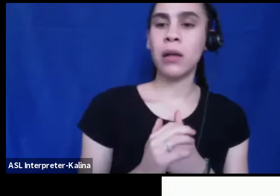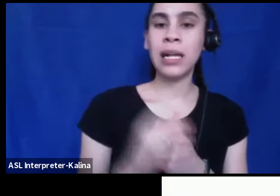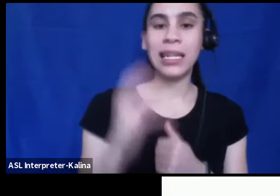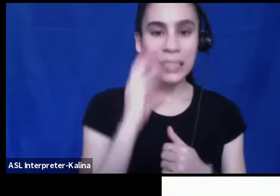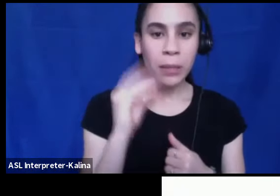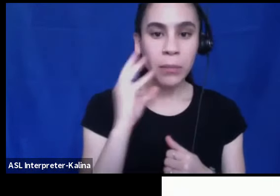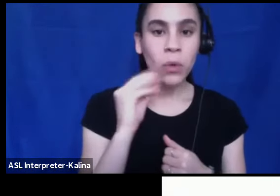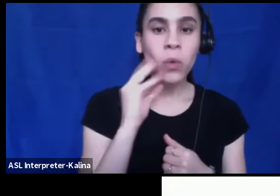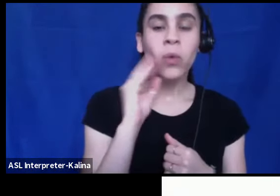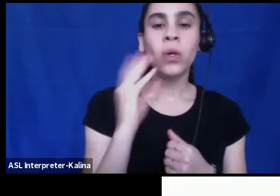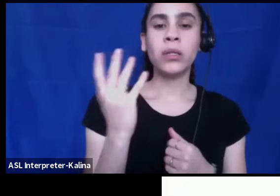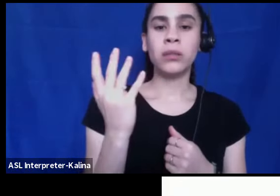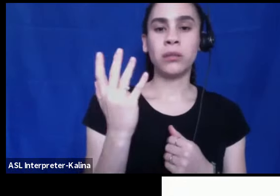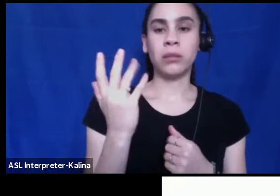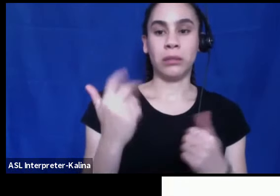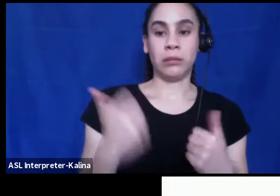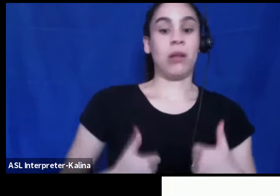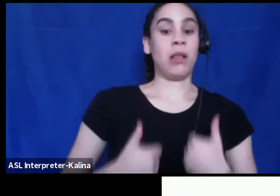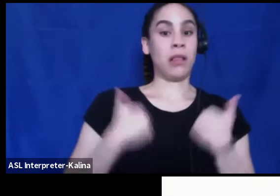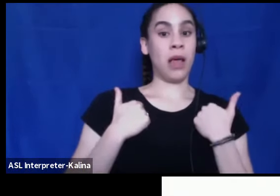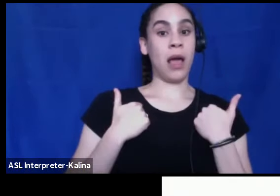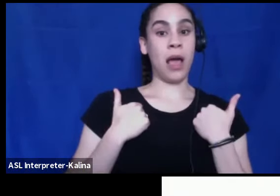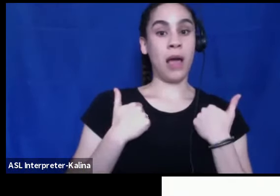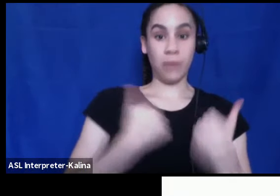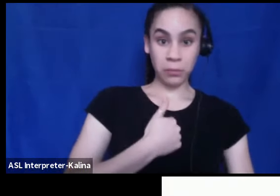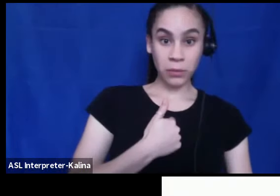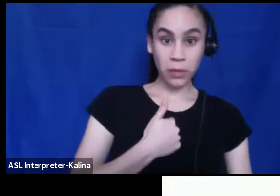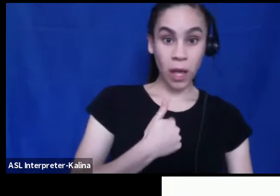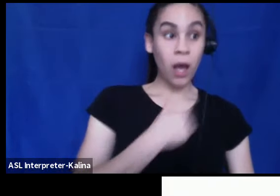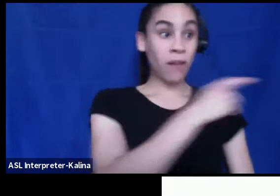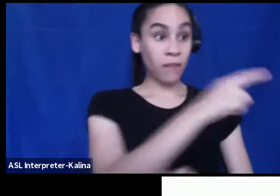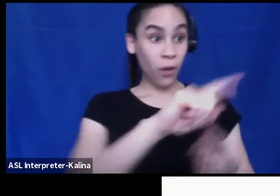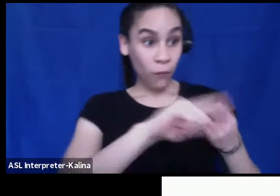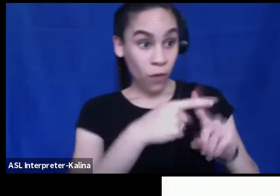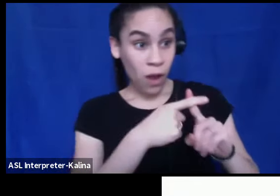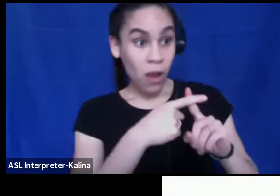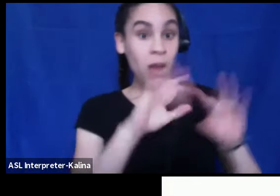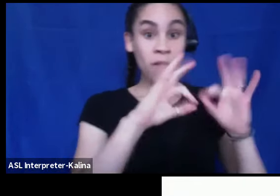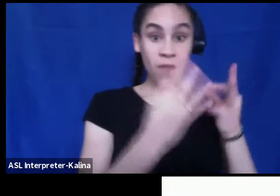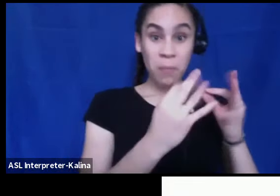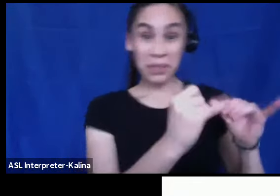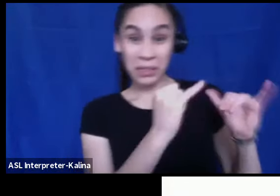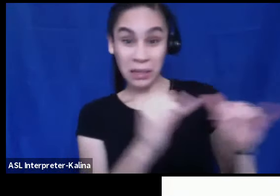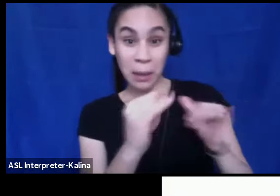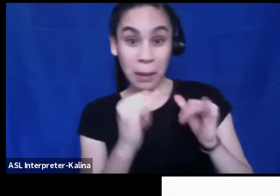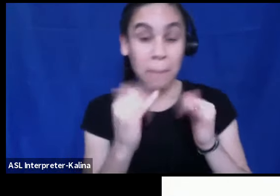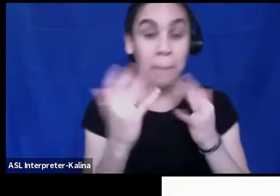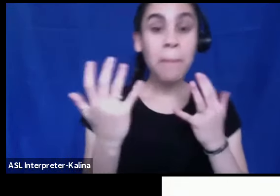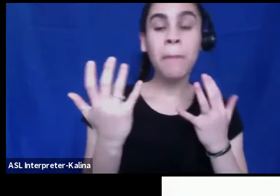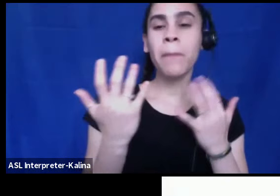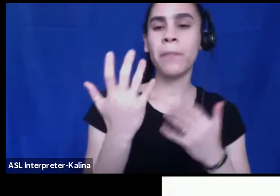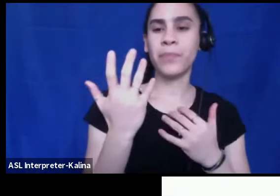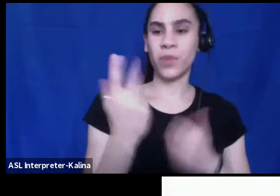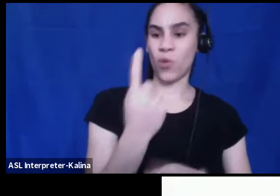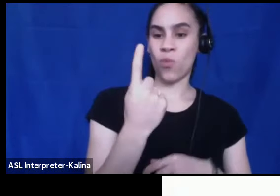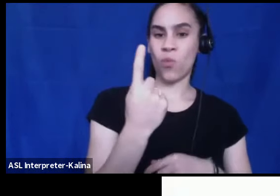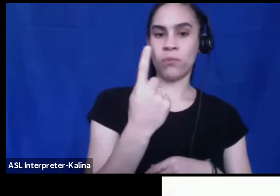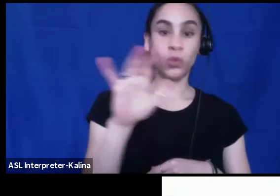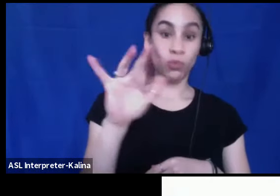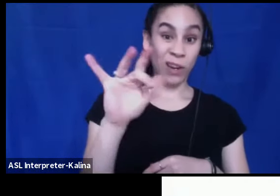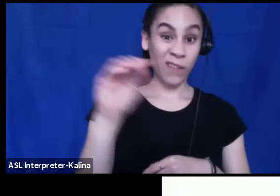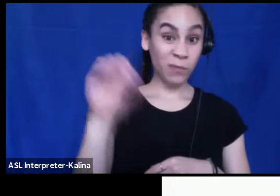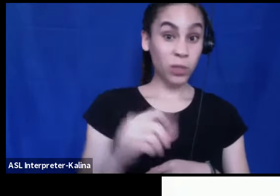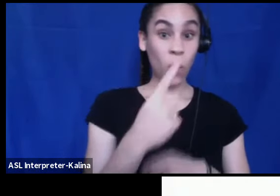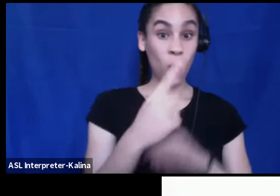life that them or someone they know or friend or family member is going through. 1 in 4 people in the world have a disability,